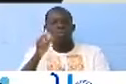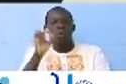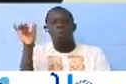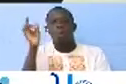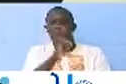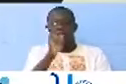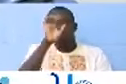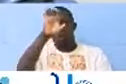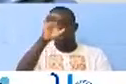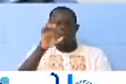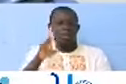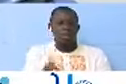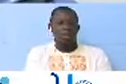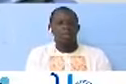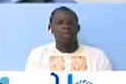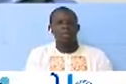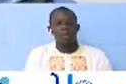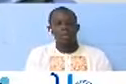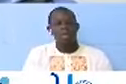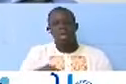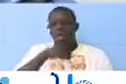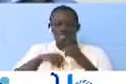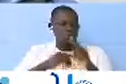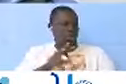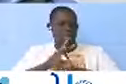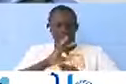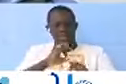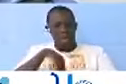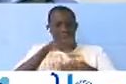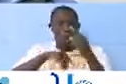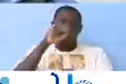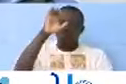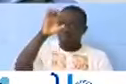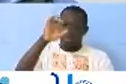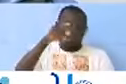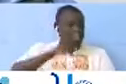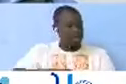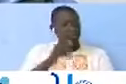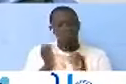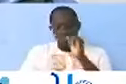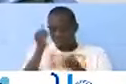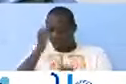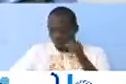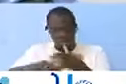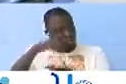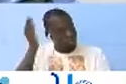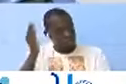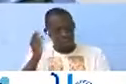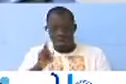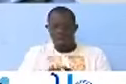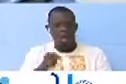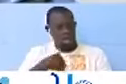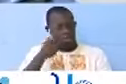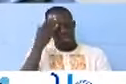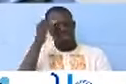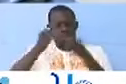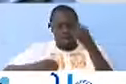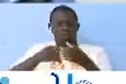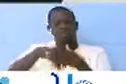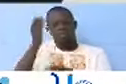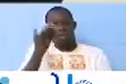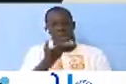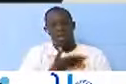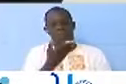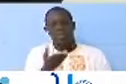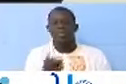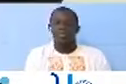mo interest ka ba aborta ngana aborta. I did not have the interest of the country, but when he ran away, I knew that he ran away. Do you know